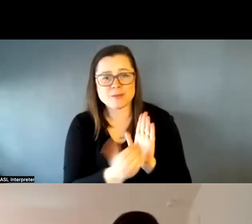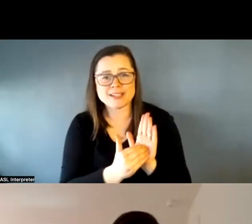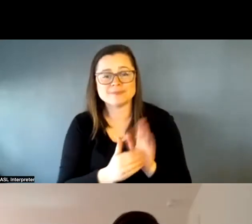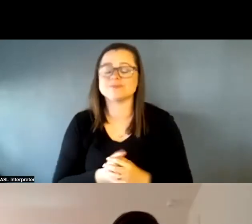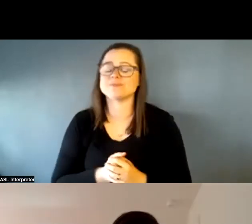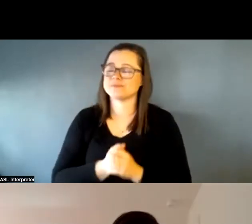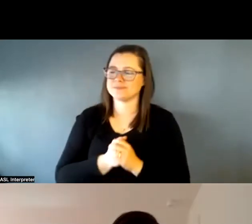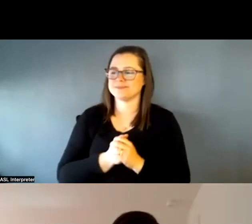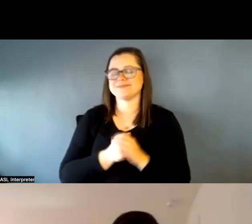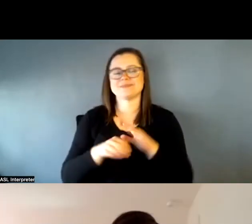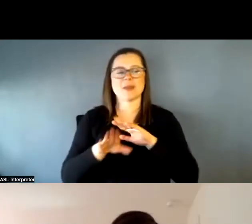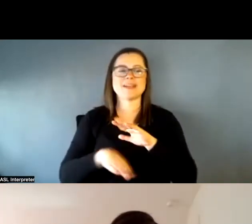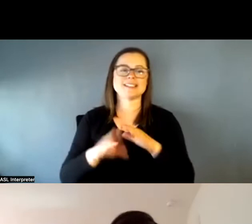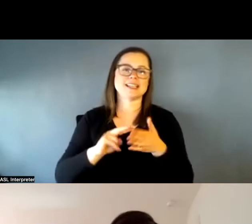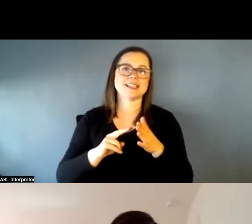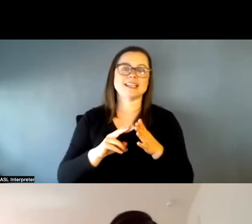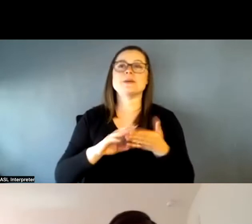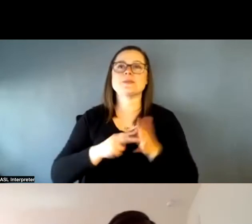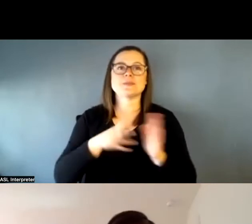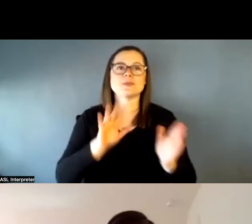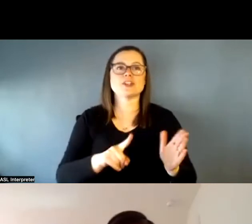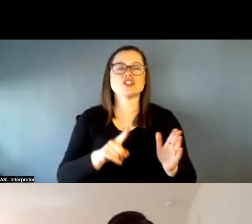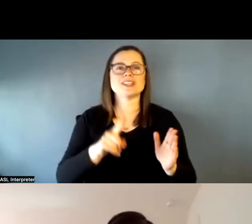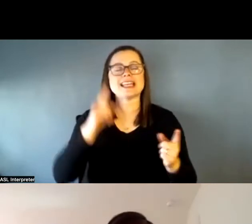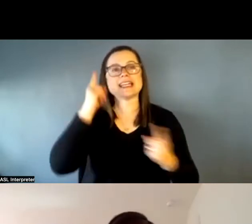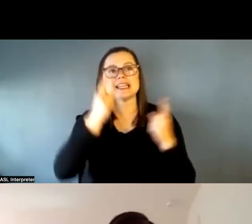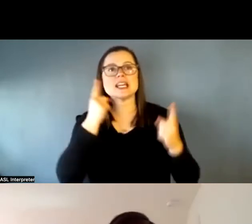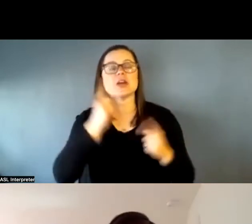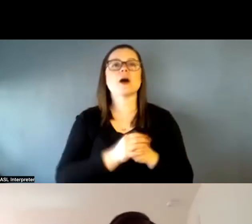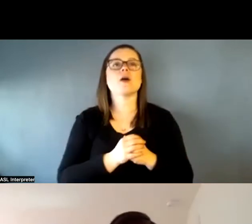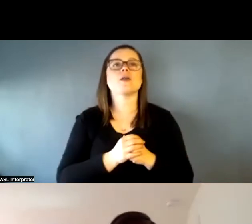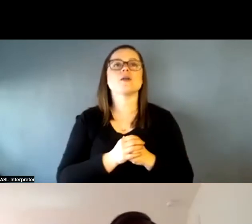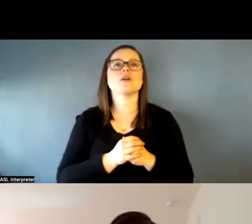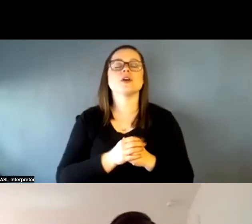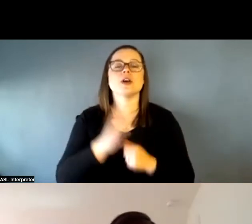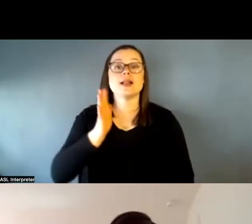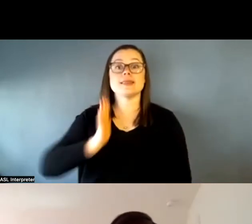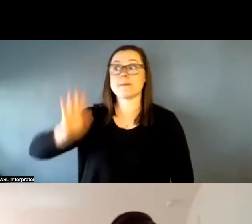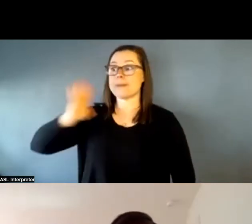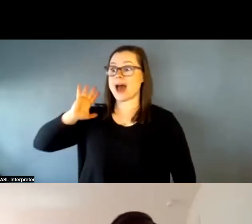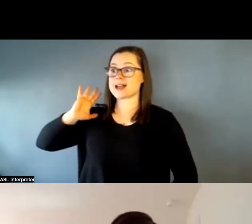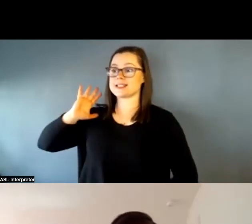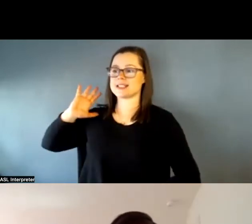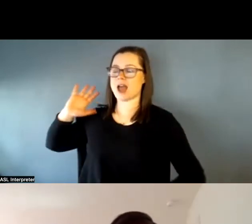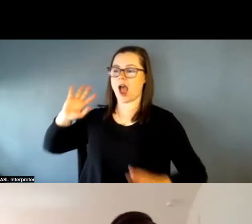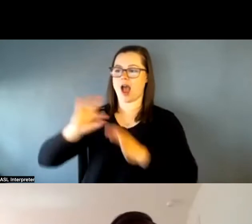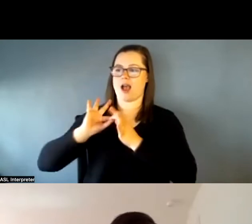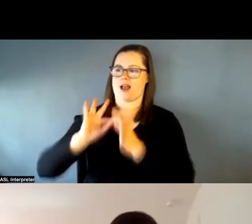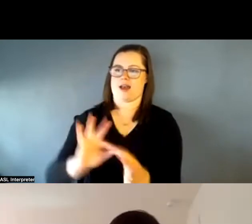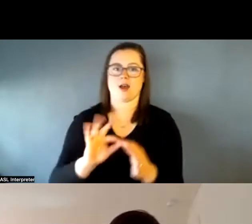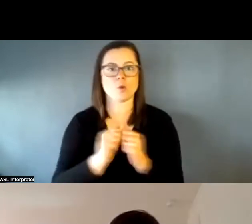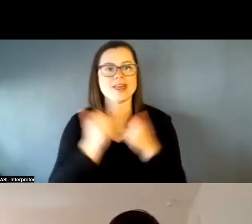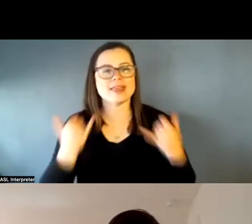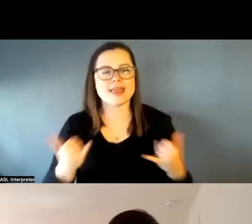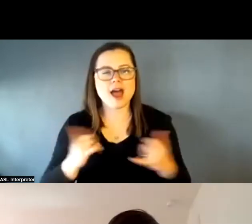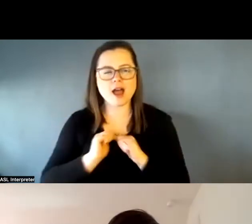just, you know, thinking about connecting to the past in the present. I mean, It's why, like, the